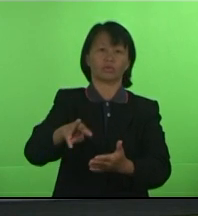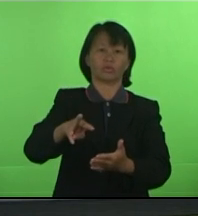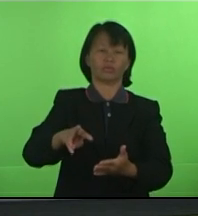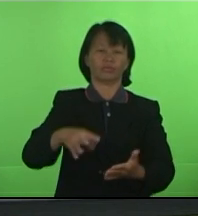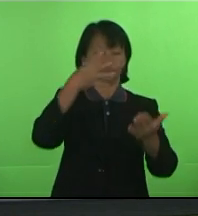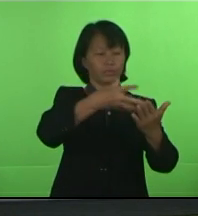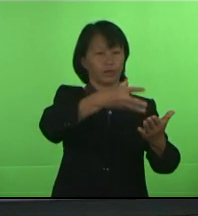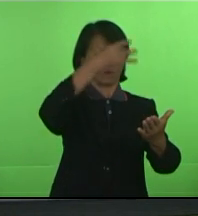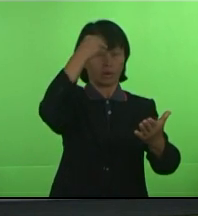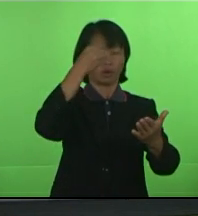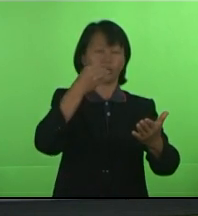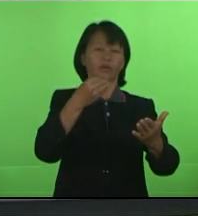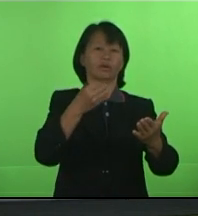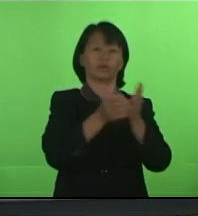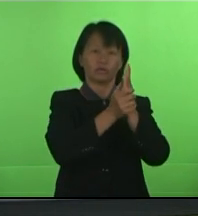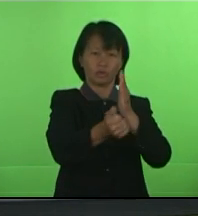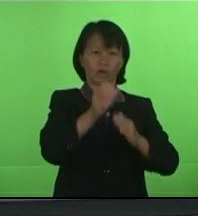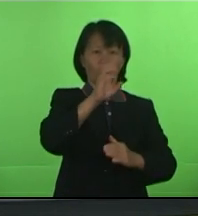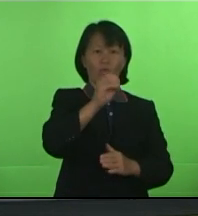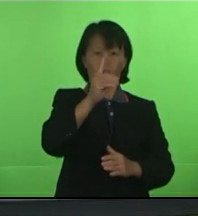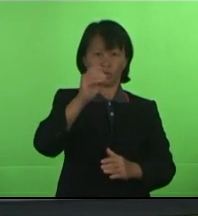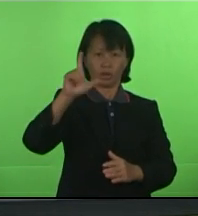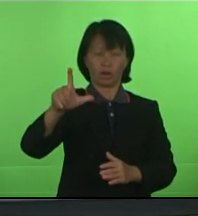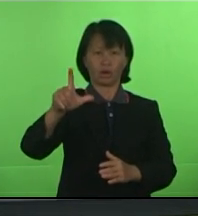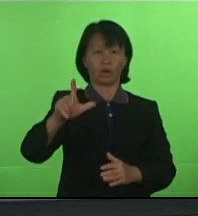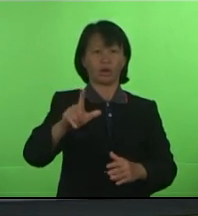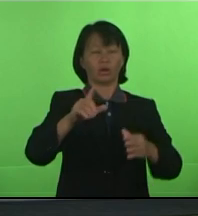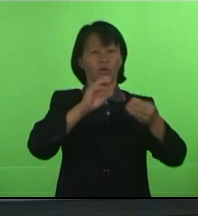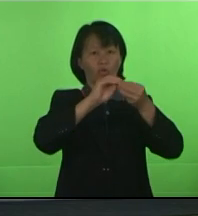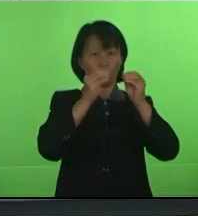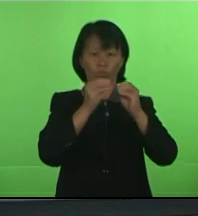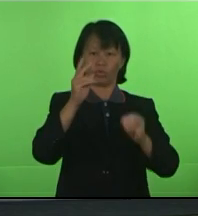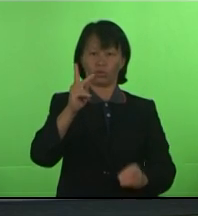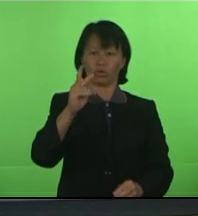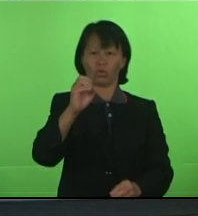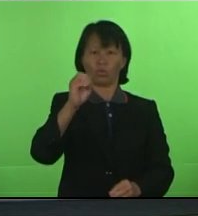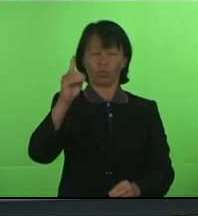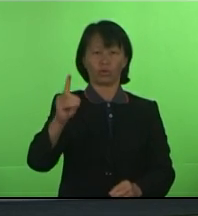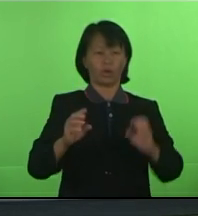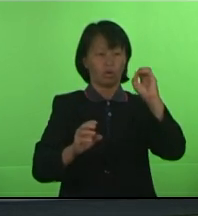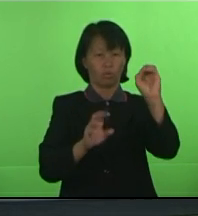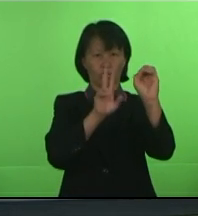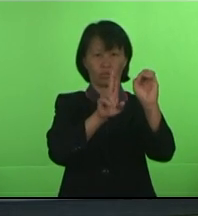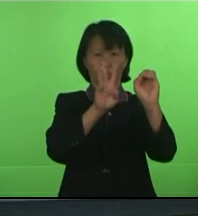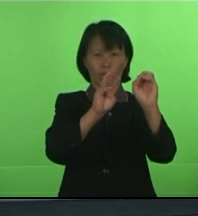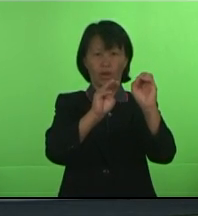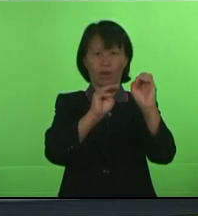skills for ODL. The code used for exam purposes is